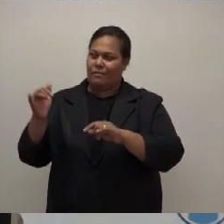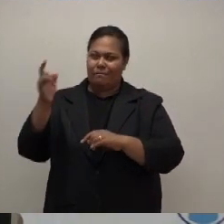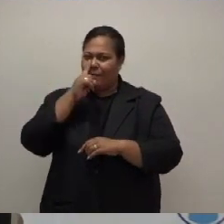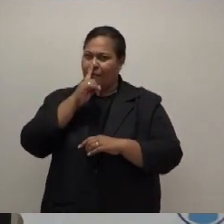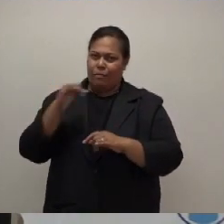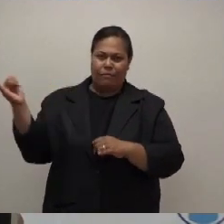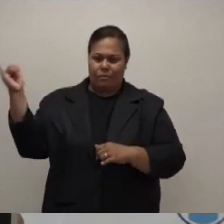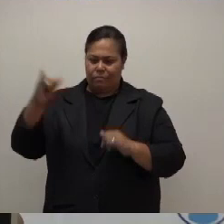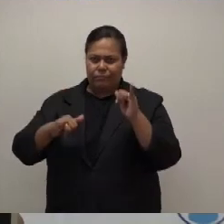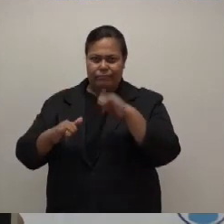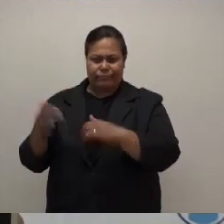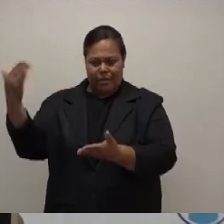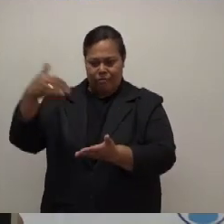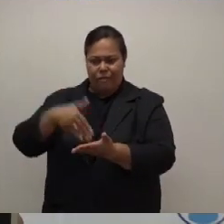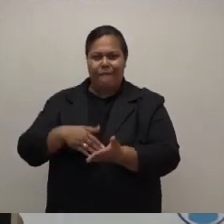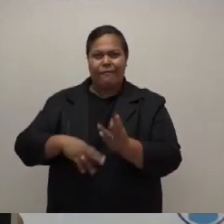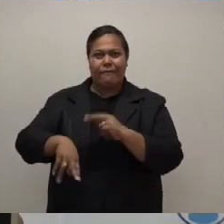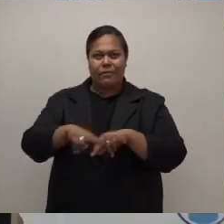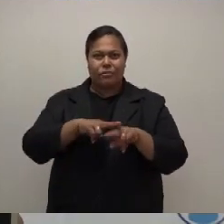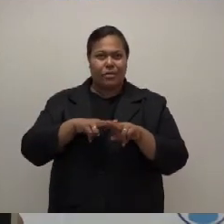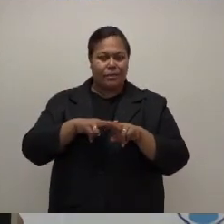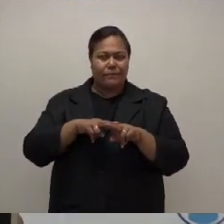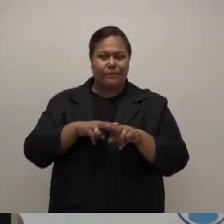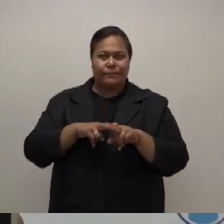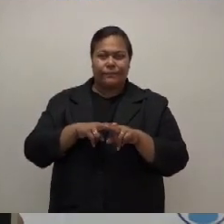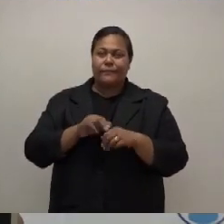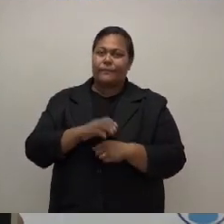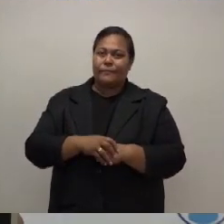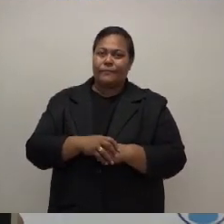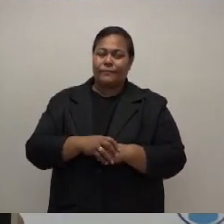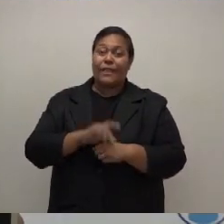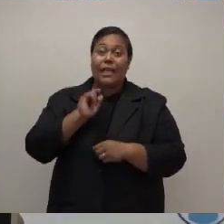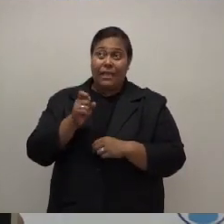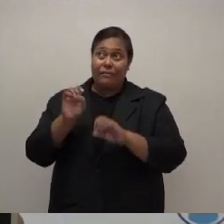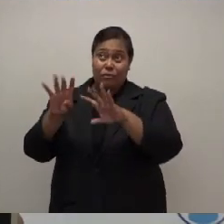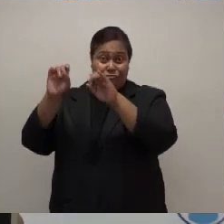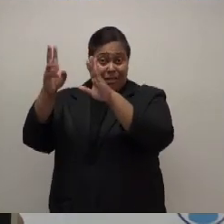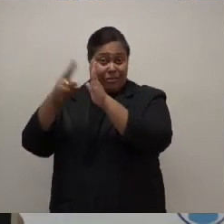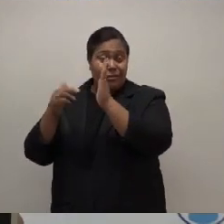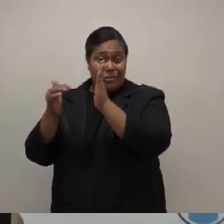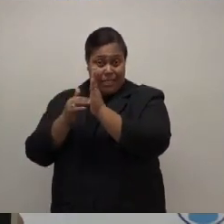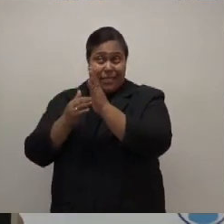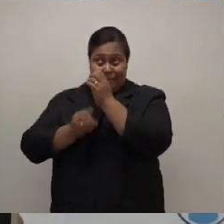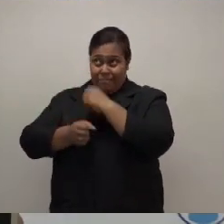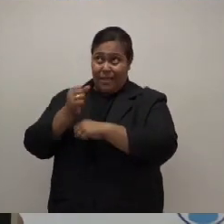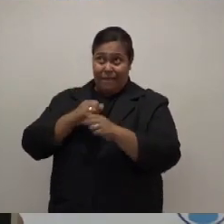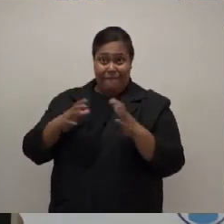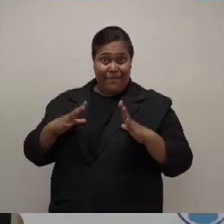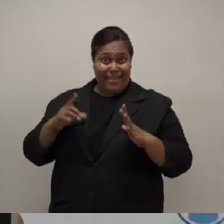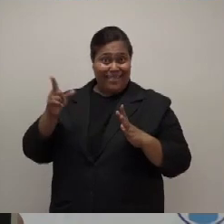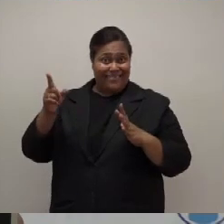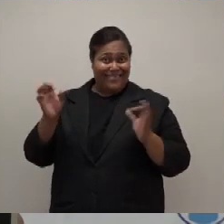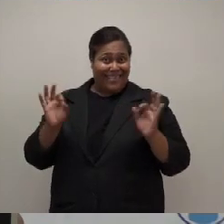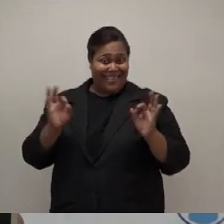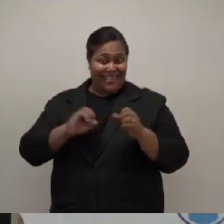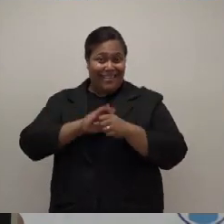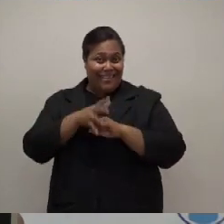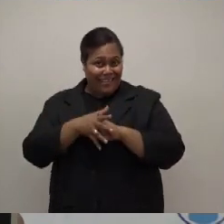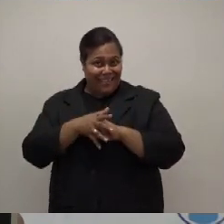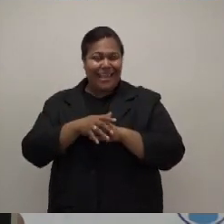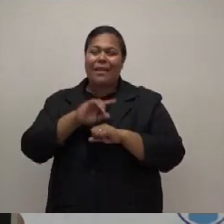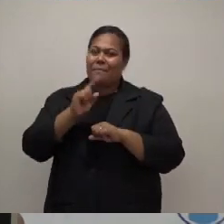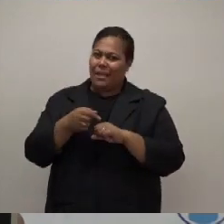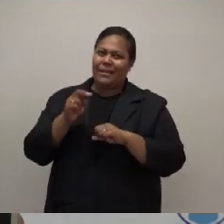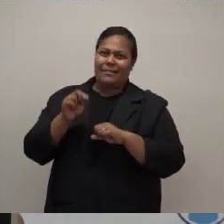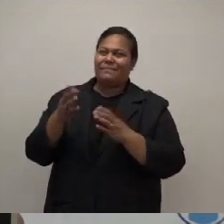Fiji. If either Australia or New Zealand becomes COVID contained, the quarantine requirements for travelers from that country